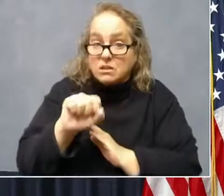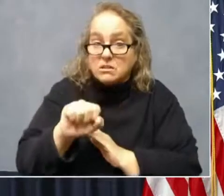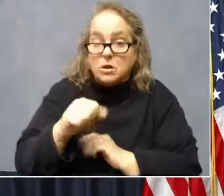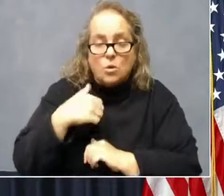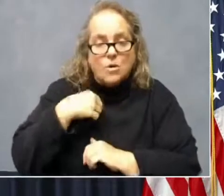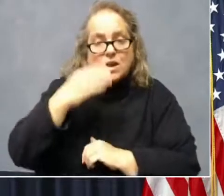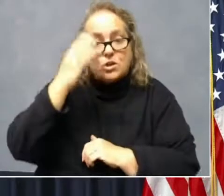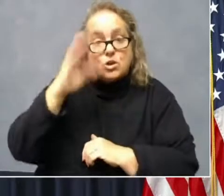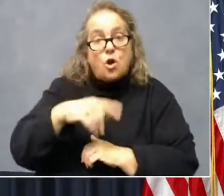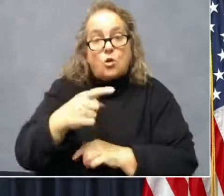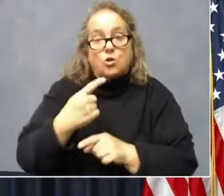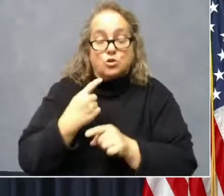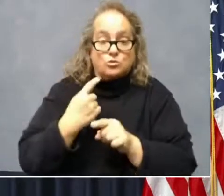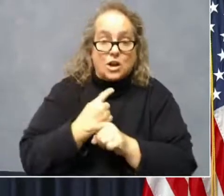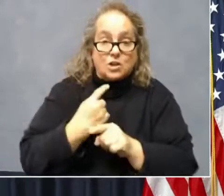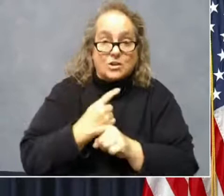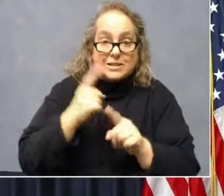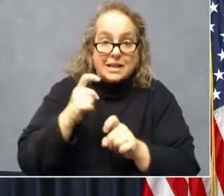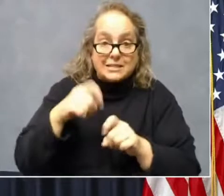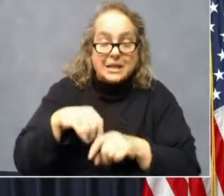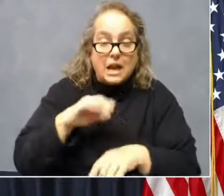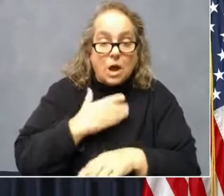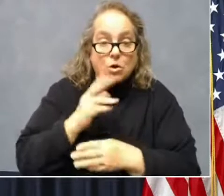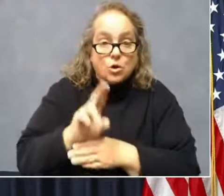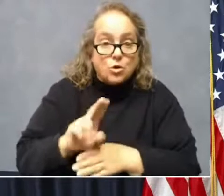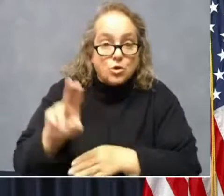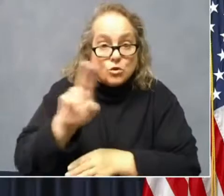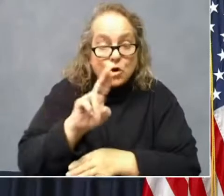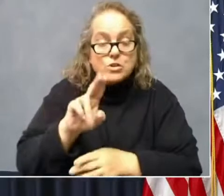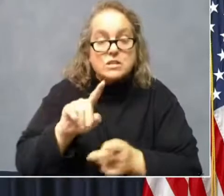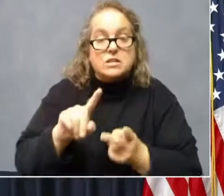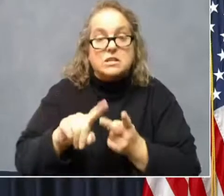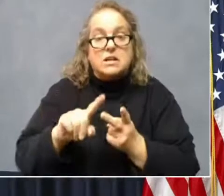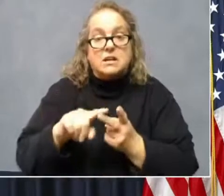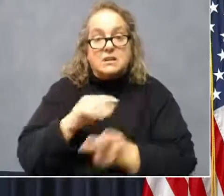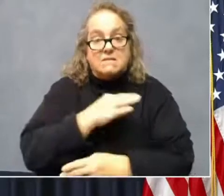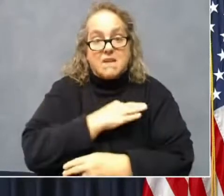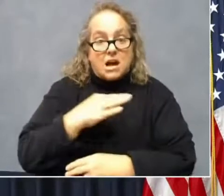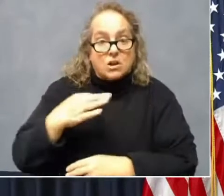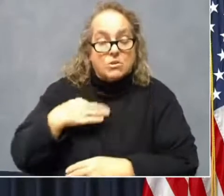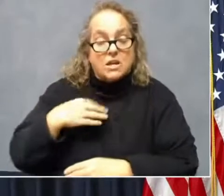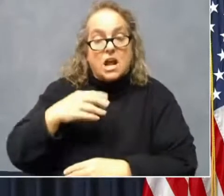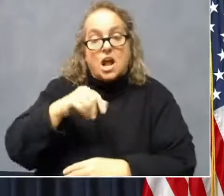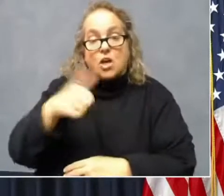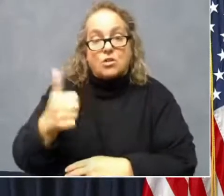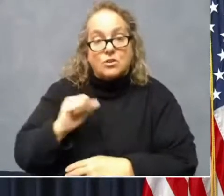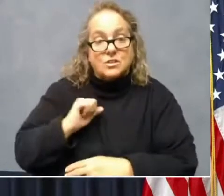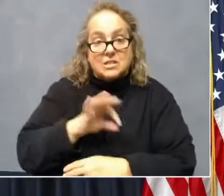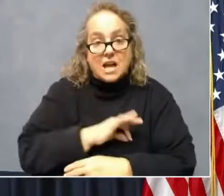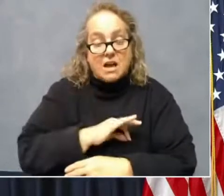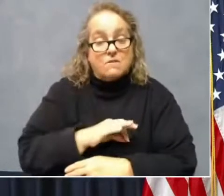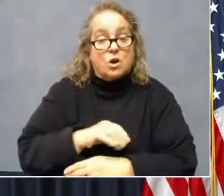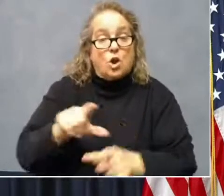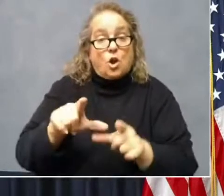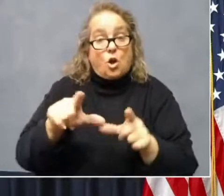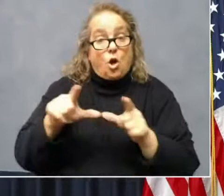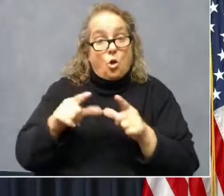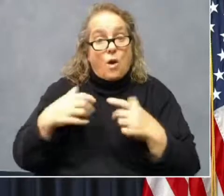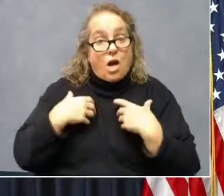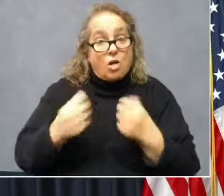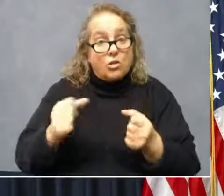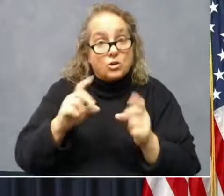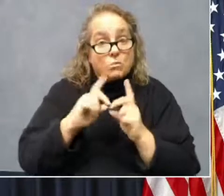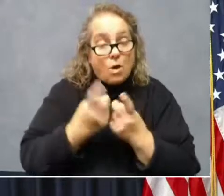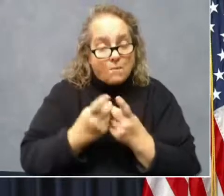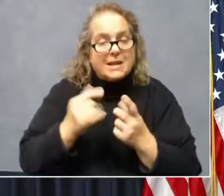testing in our universities with their faculty and other staff. We know local health departments are out there pushing for that